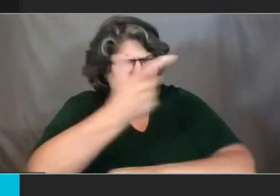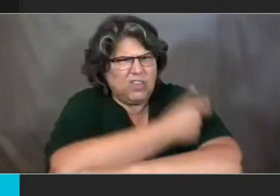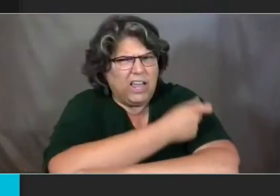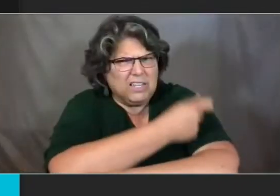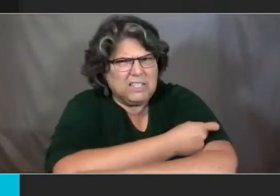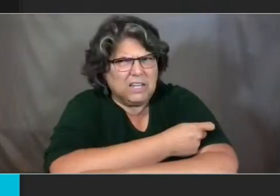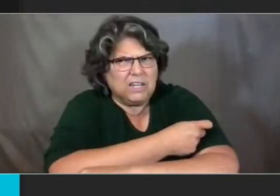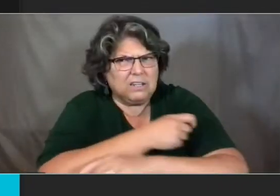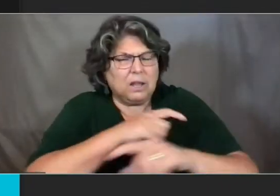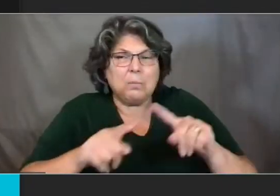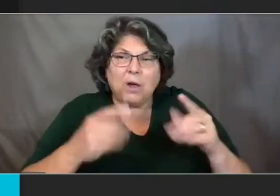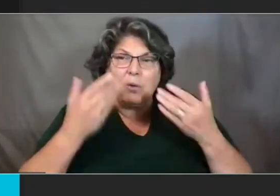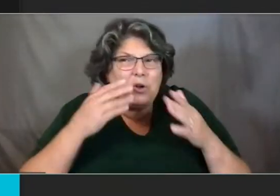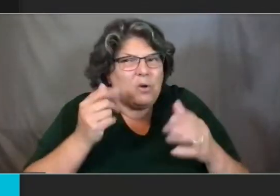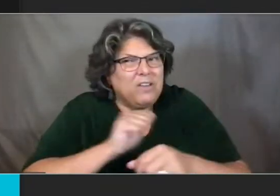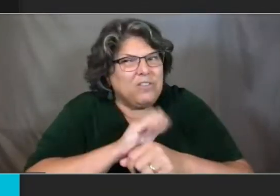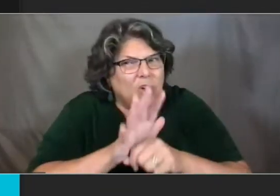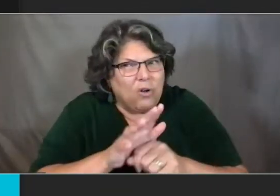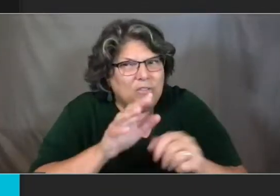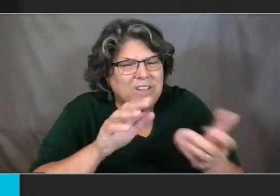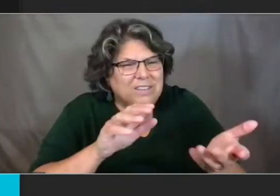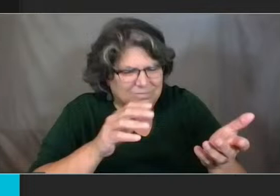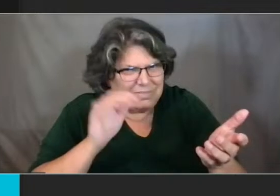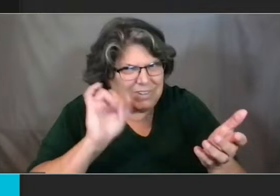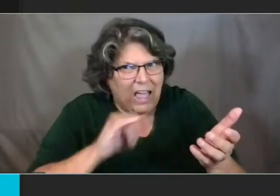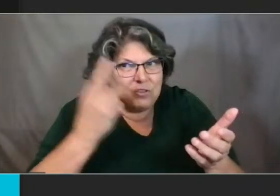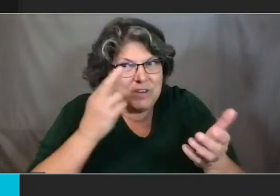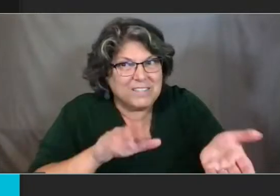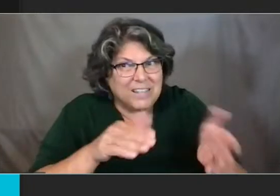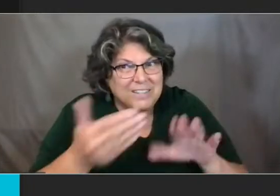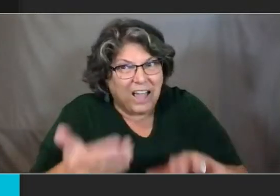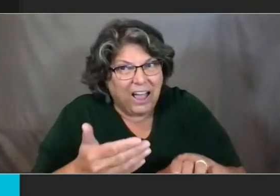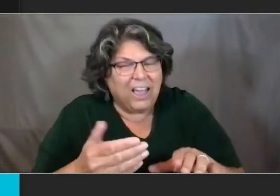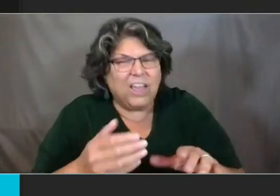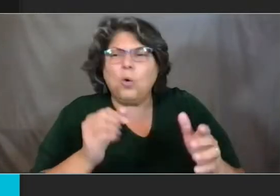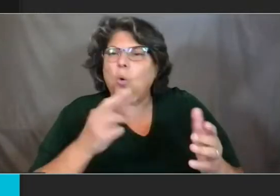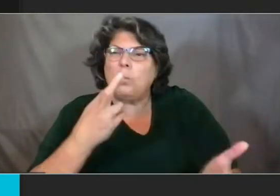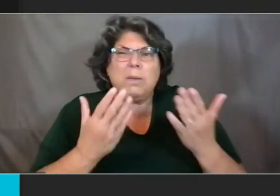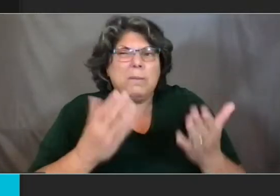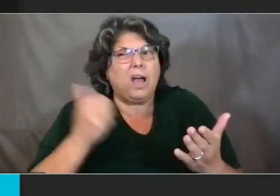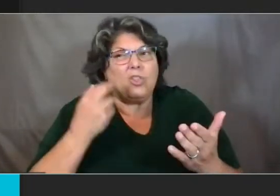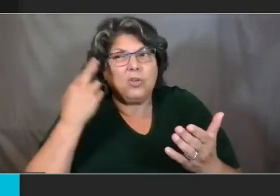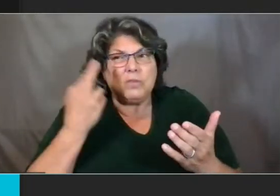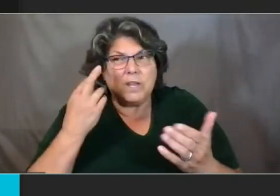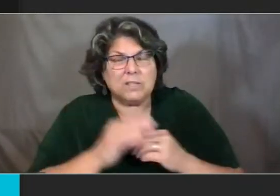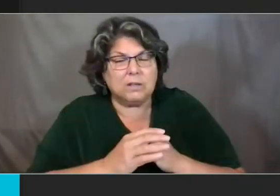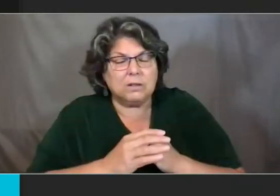vaccinated. But the percentage of death from the COVID vaccine is